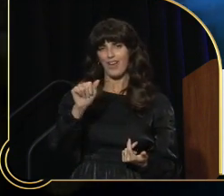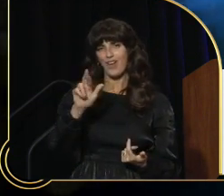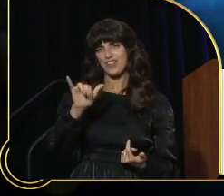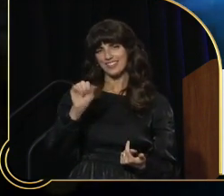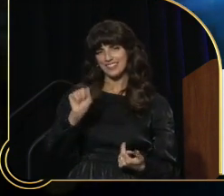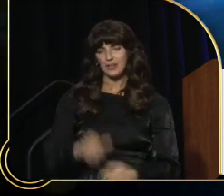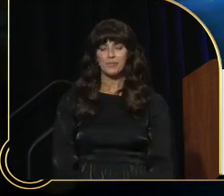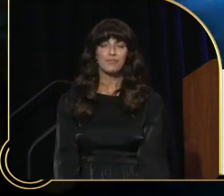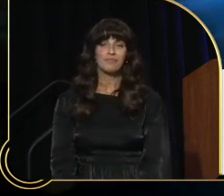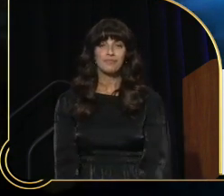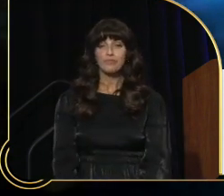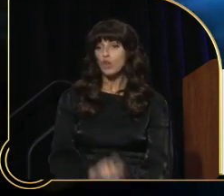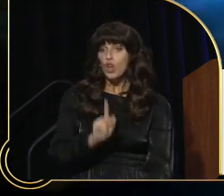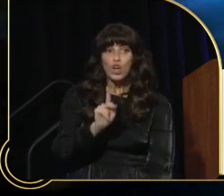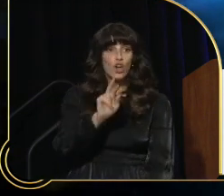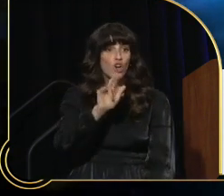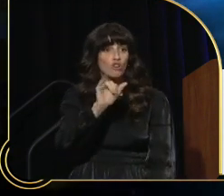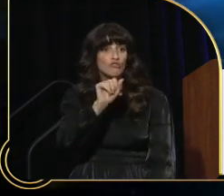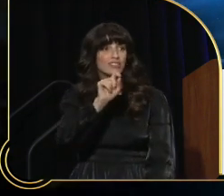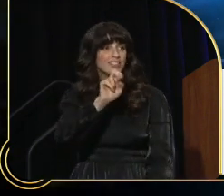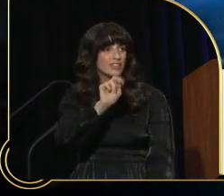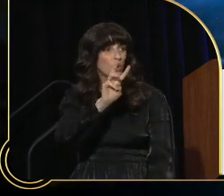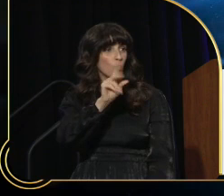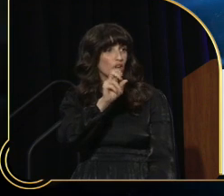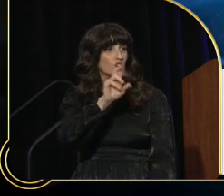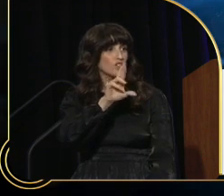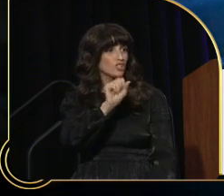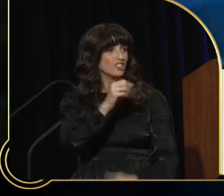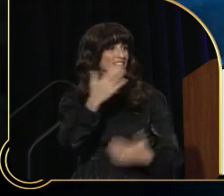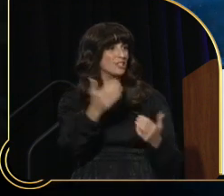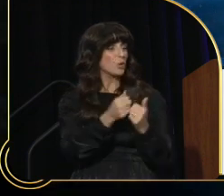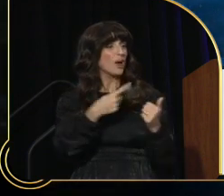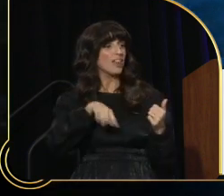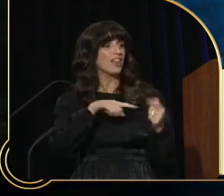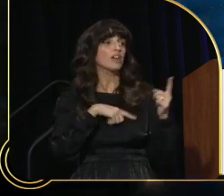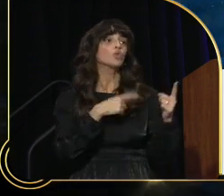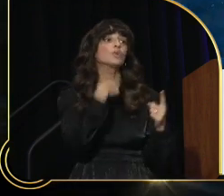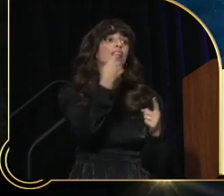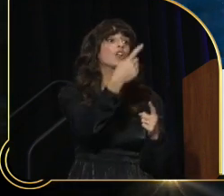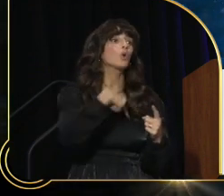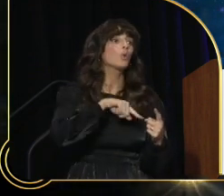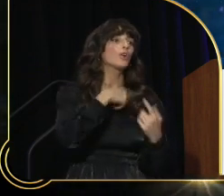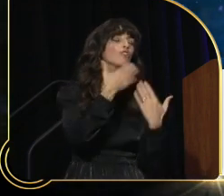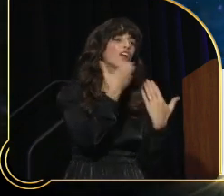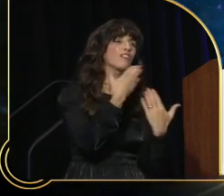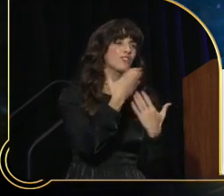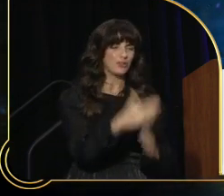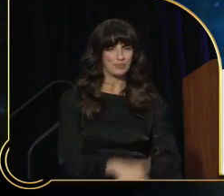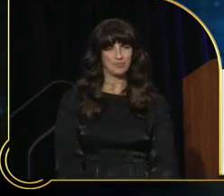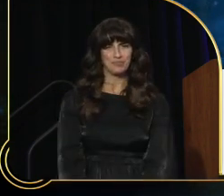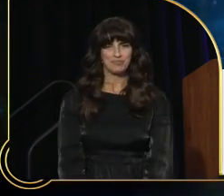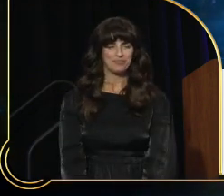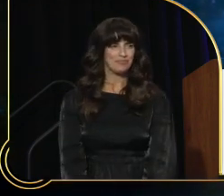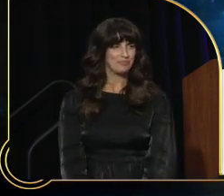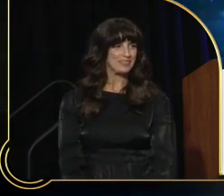And Kristen Wilker is here with us tonight, so tell her that we're very grateful.